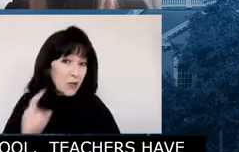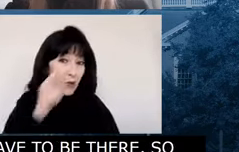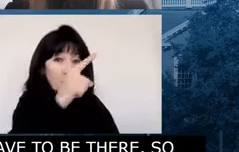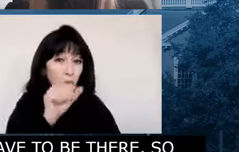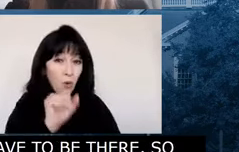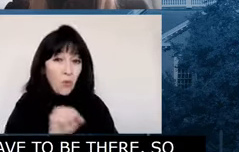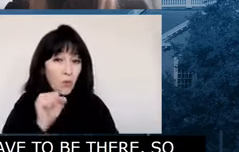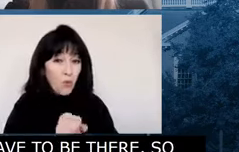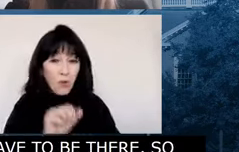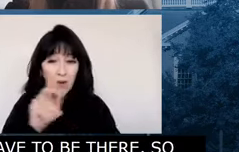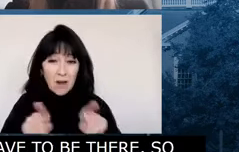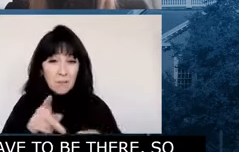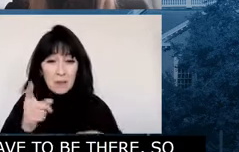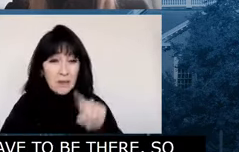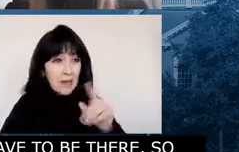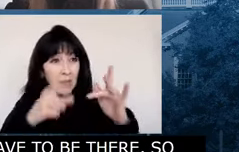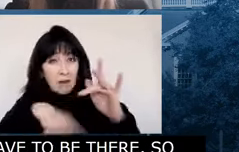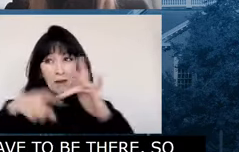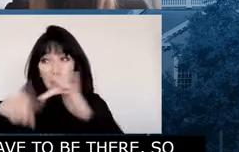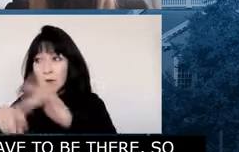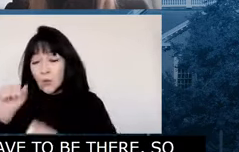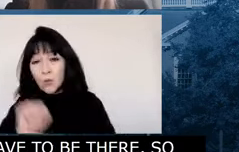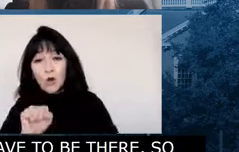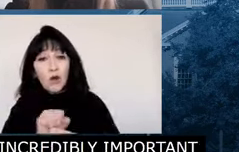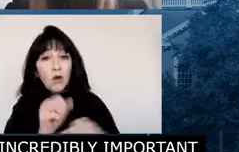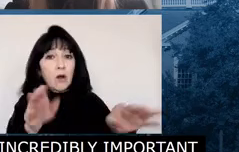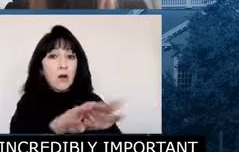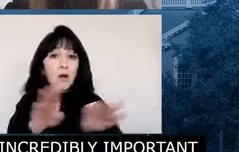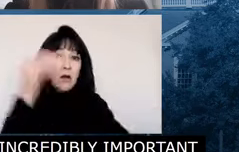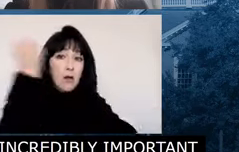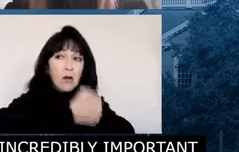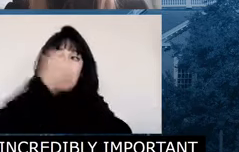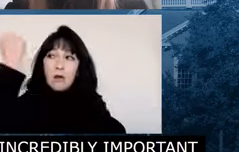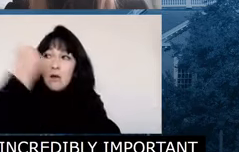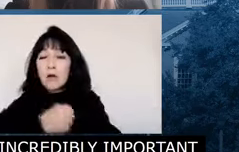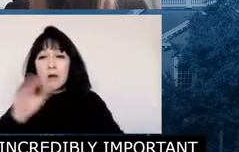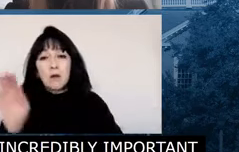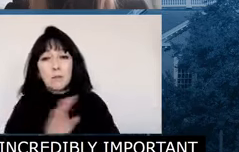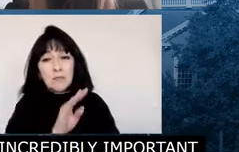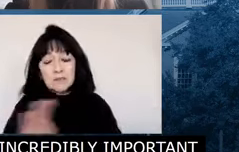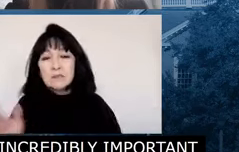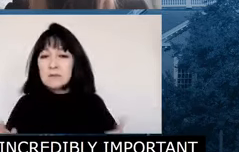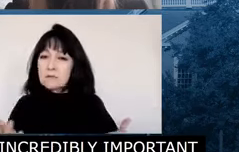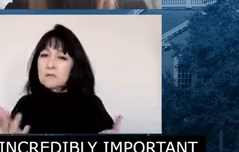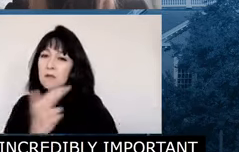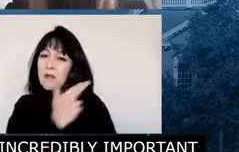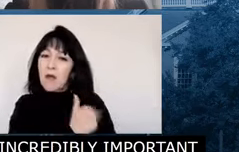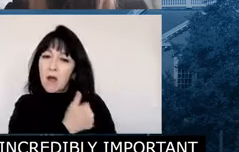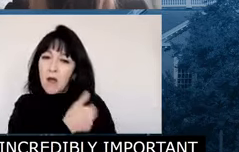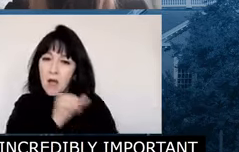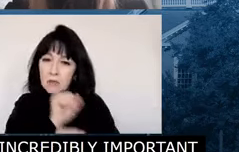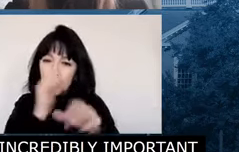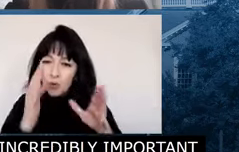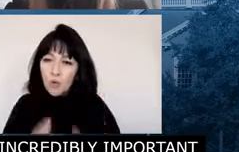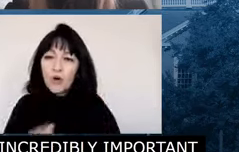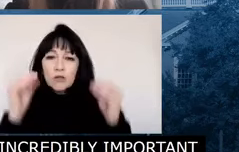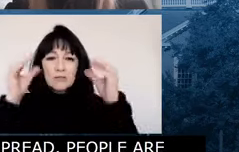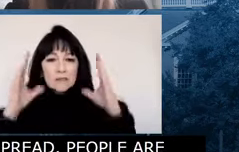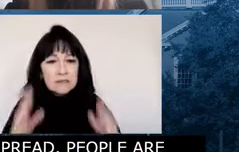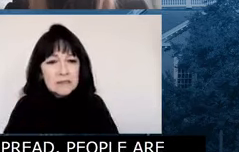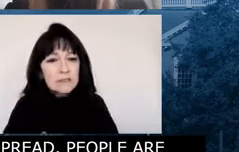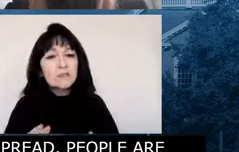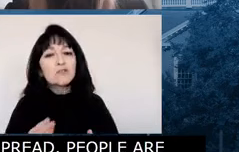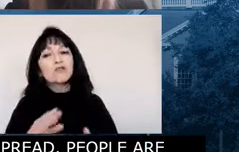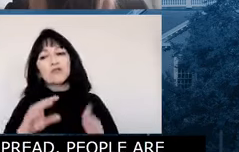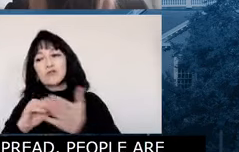spread, people are testing positive, teachers, hospital workers, all the rest, everything kind